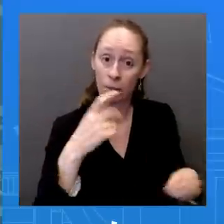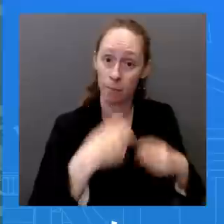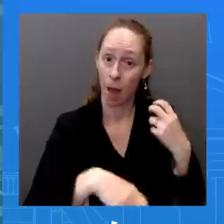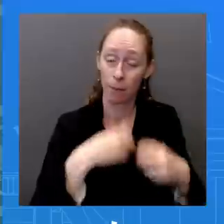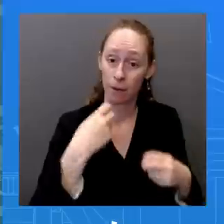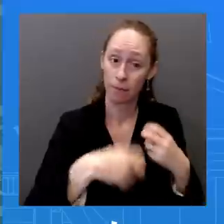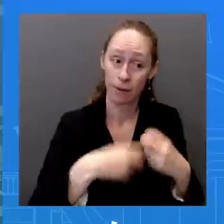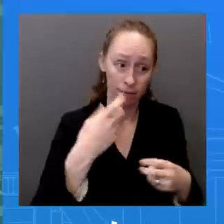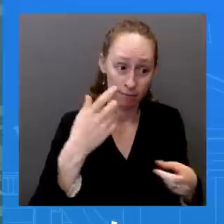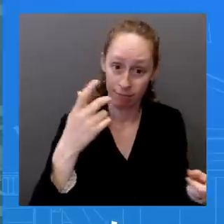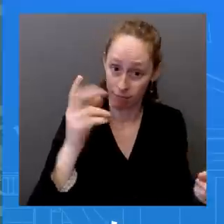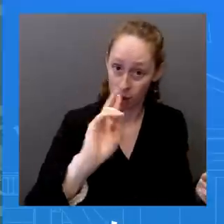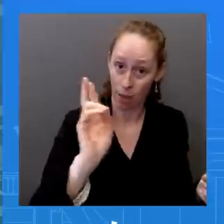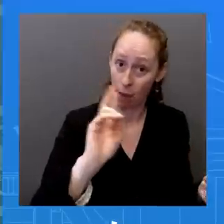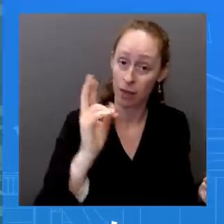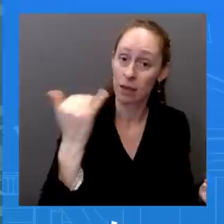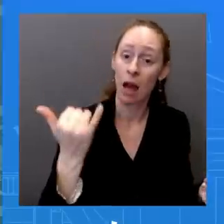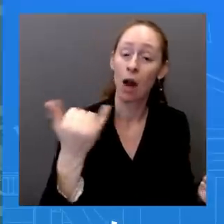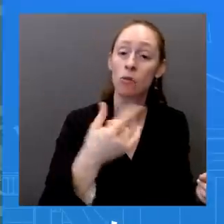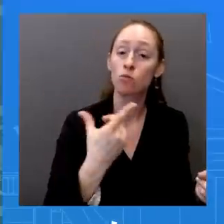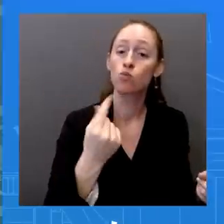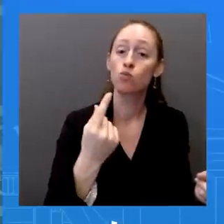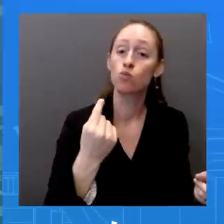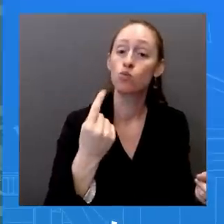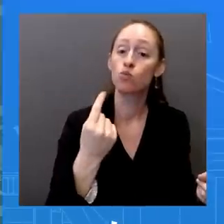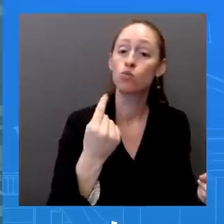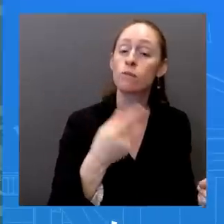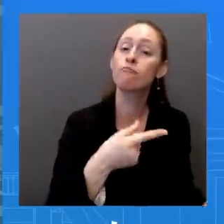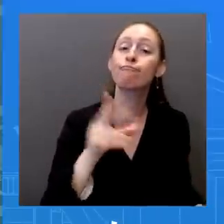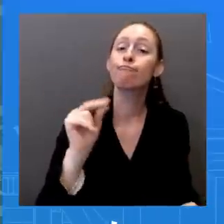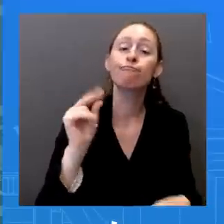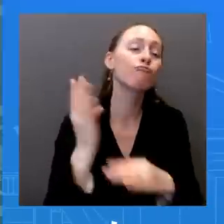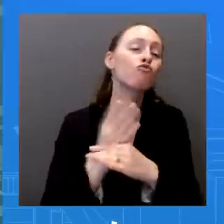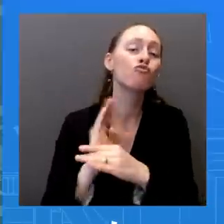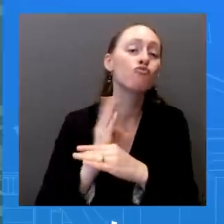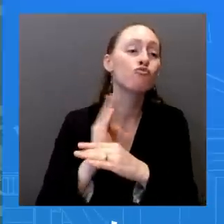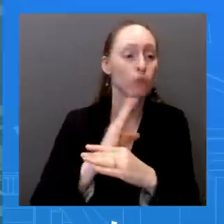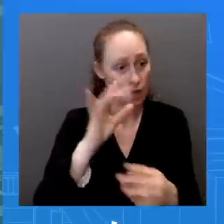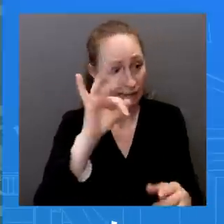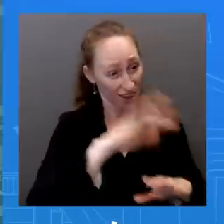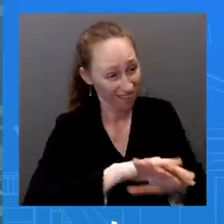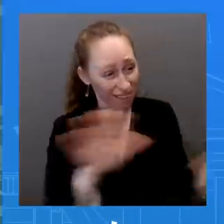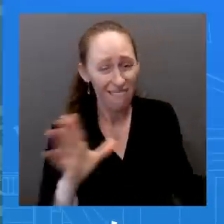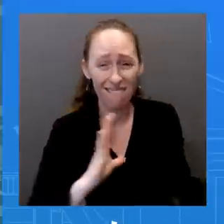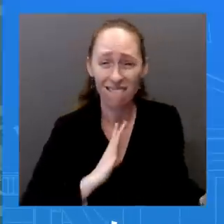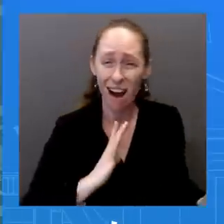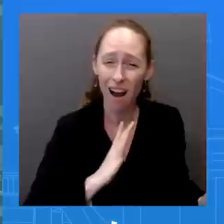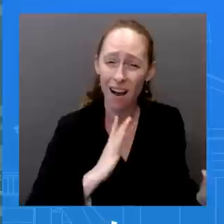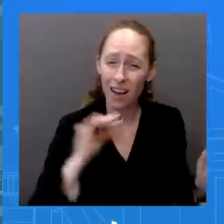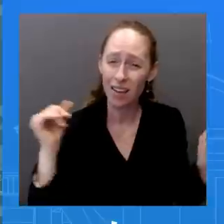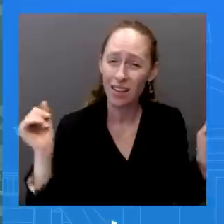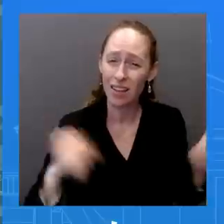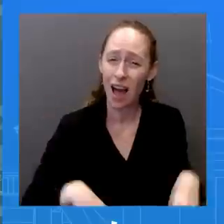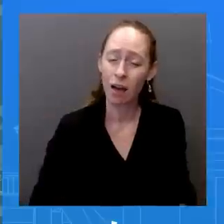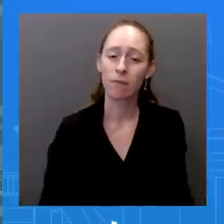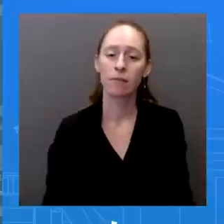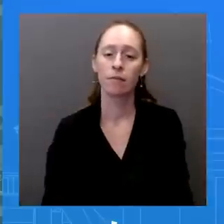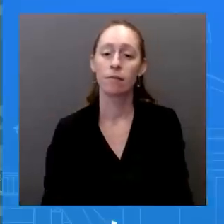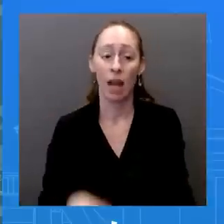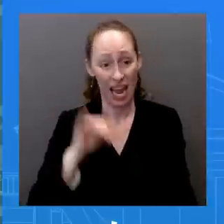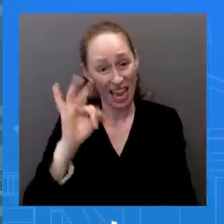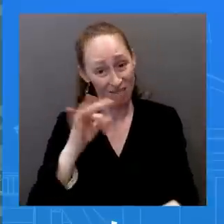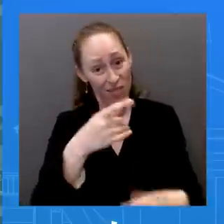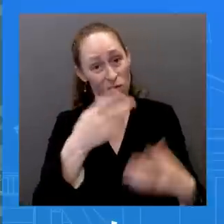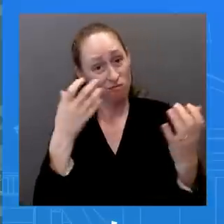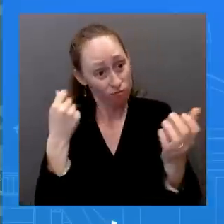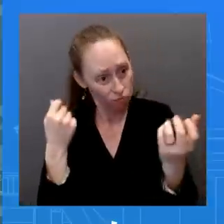comprehensive immigration reform and also funding, historical funding for DHS. So again, this is not